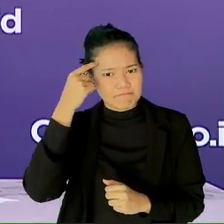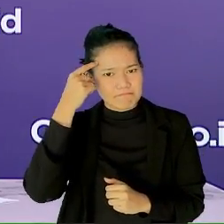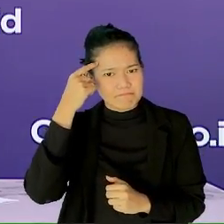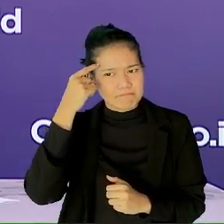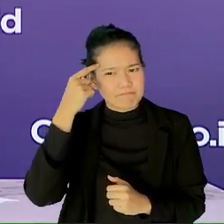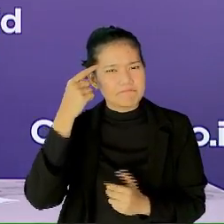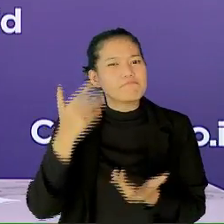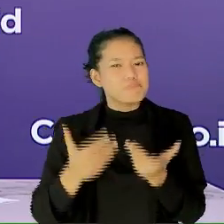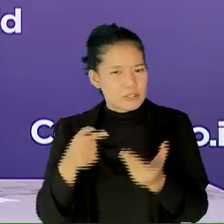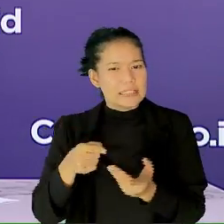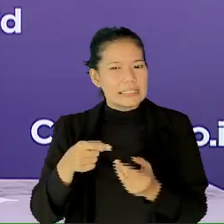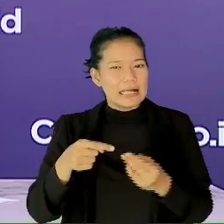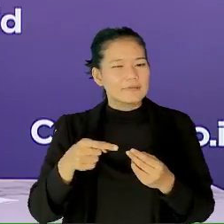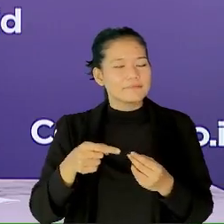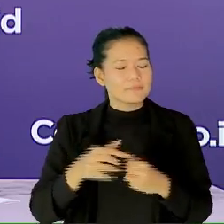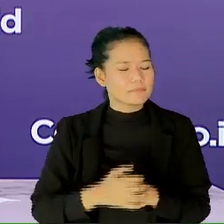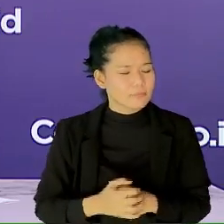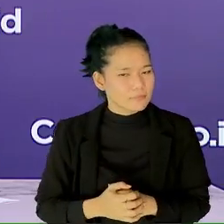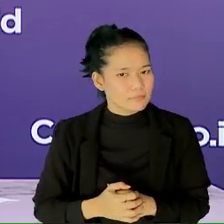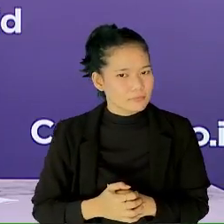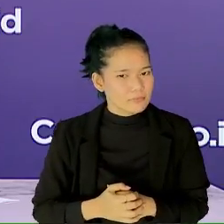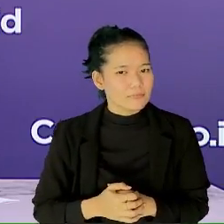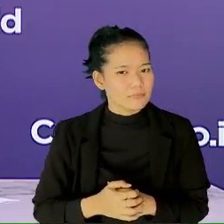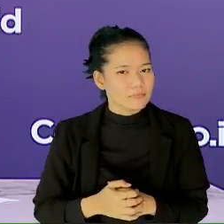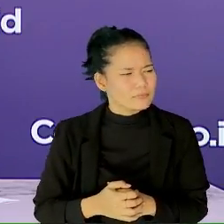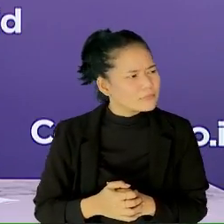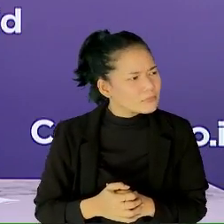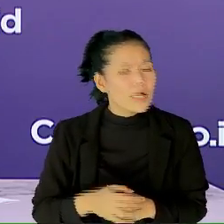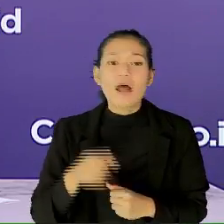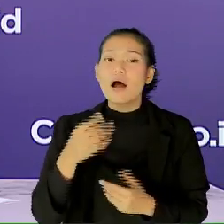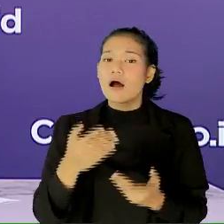you, I think that's We the have one more response from us. question.